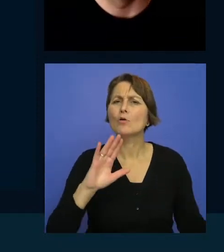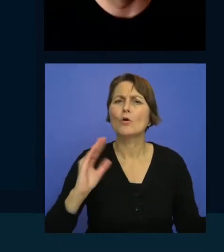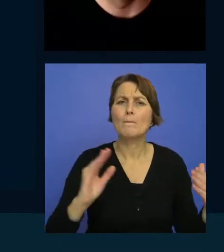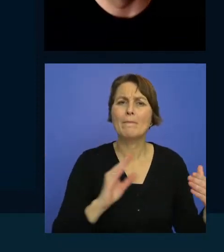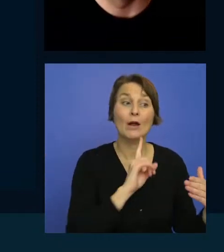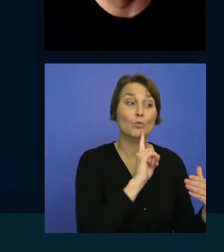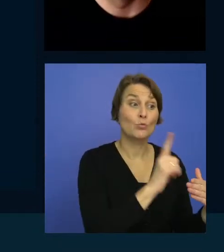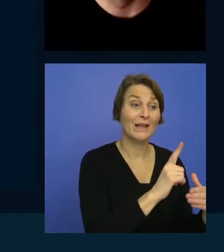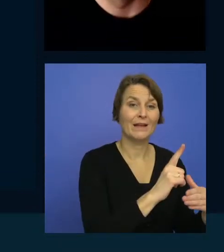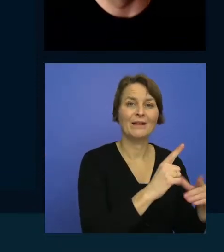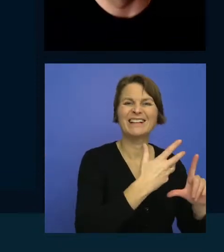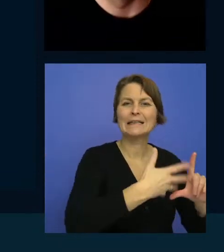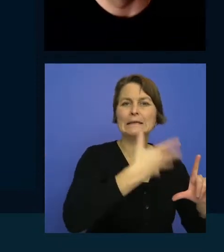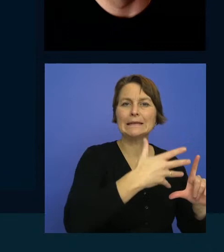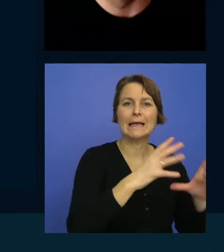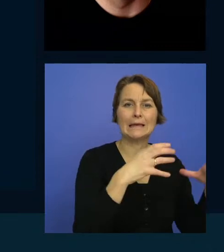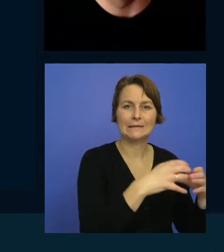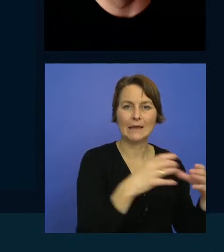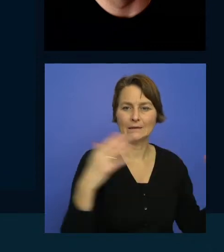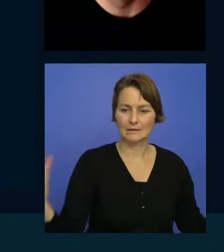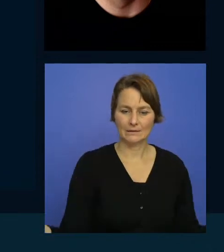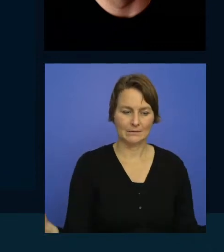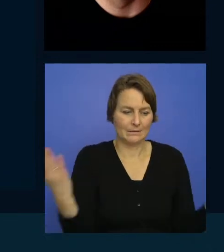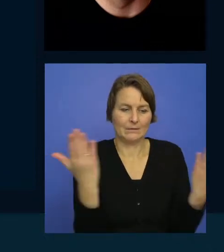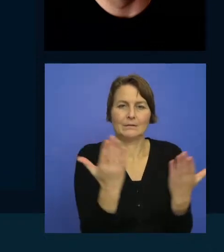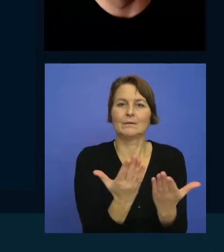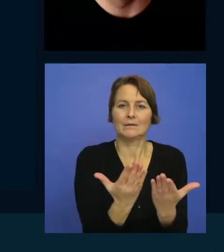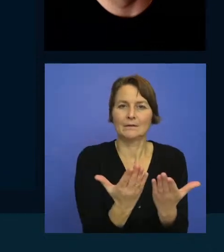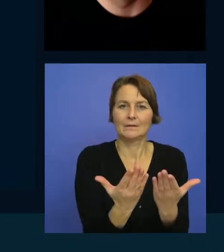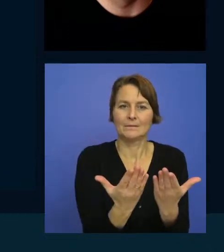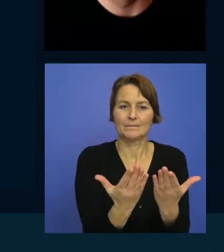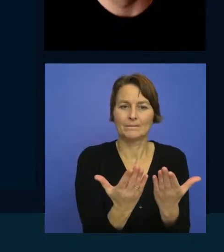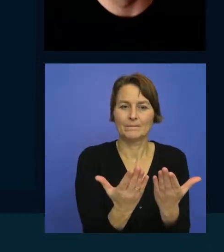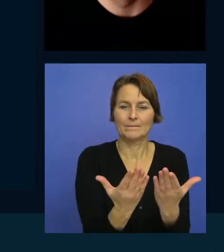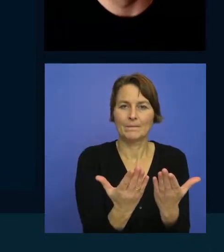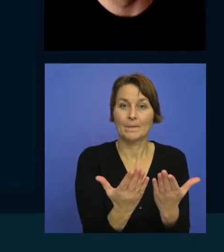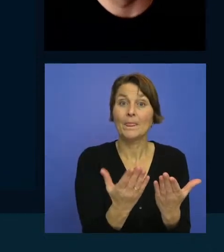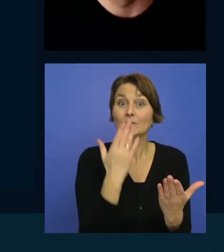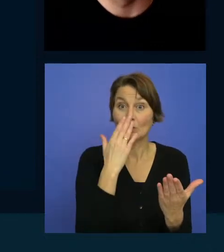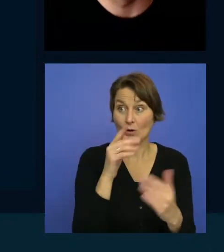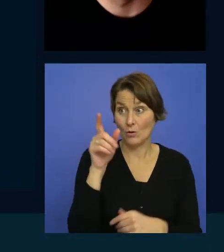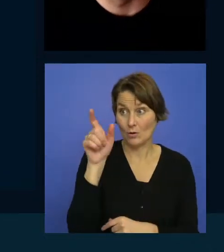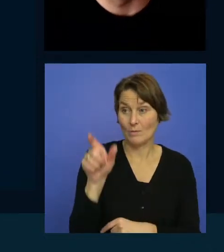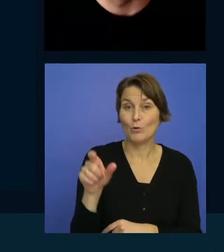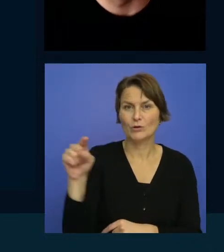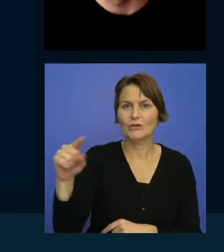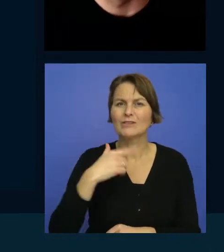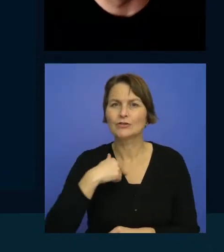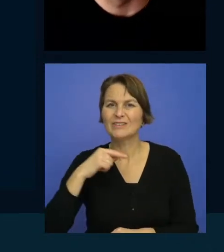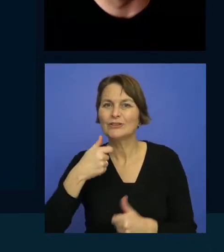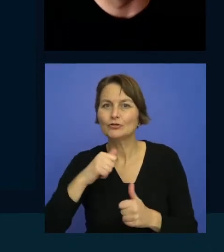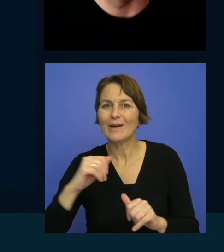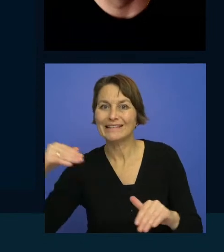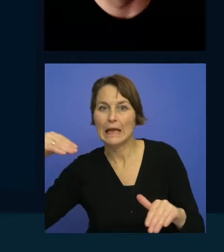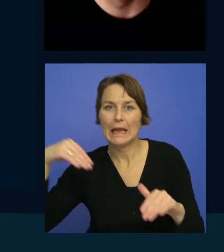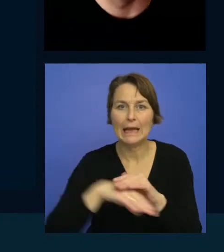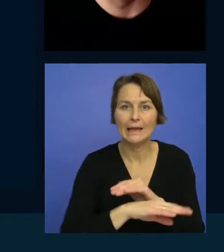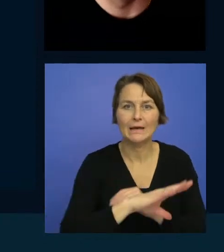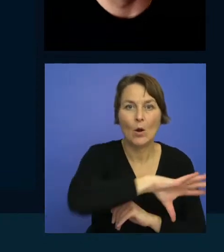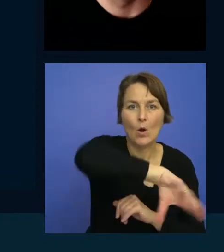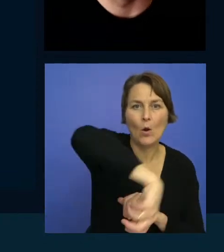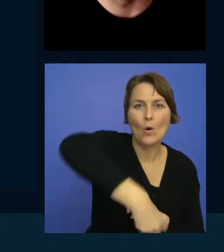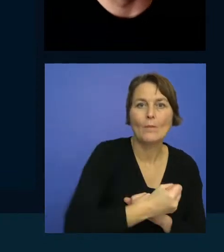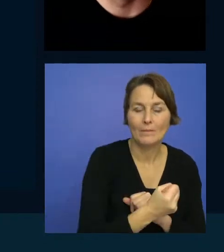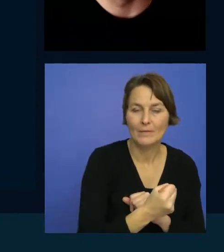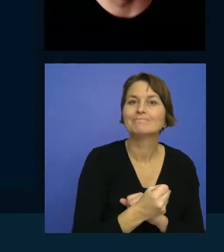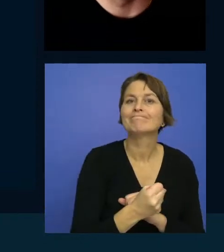and see how well our attacker did. So in this case, it looks like the attacker did pretty well. We're able to